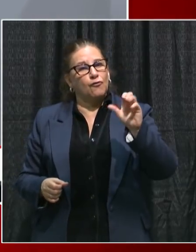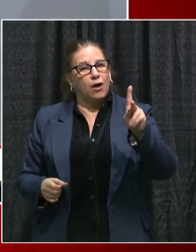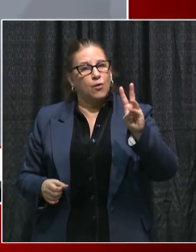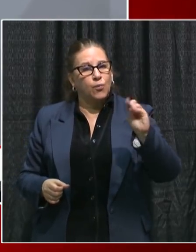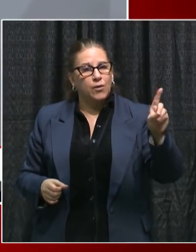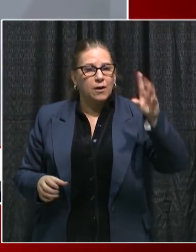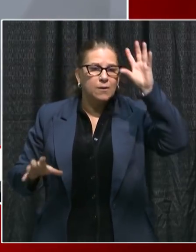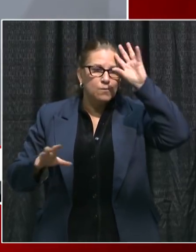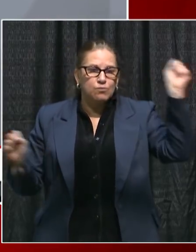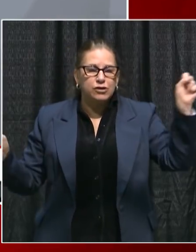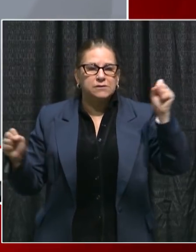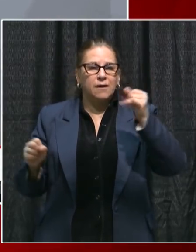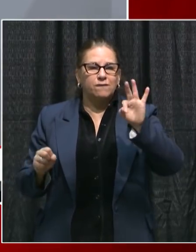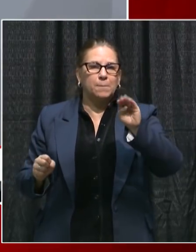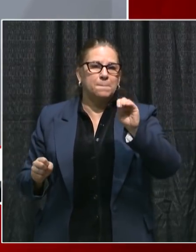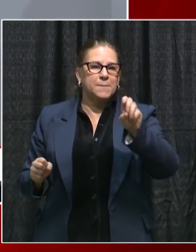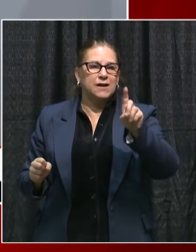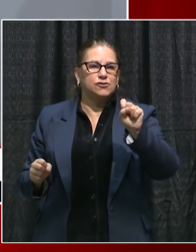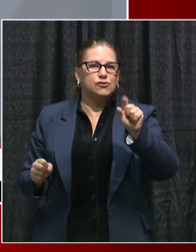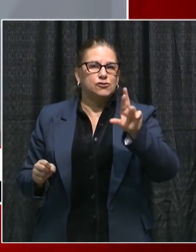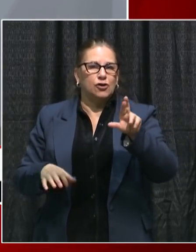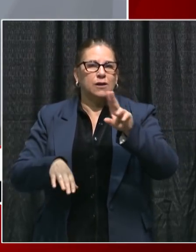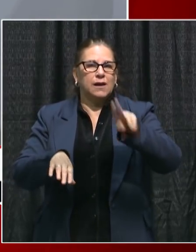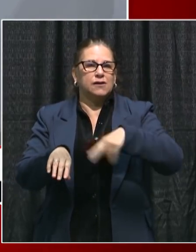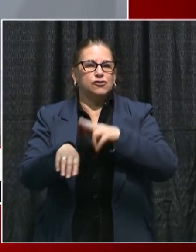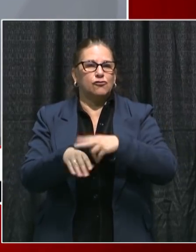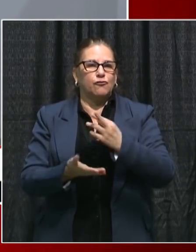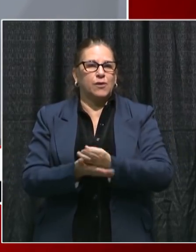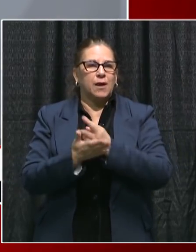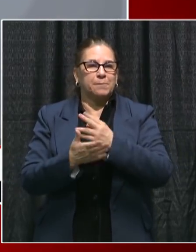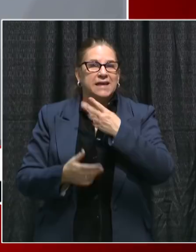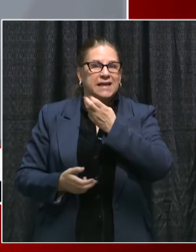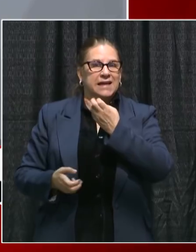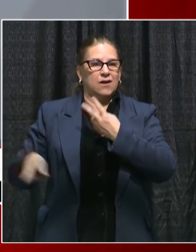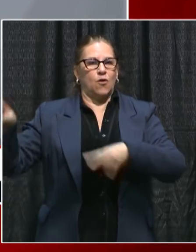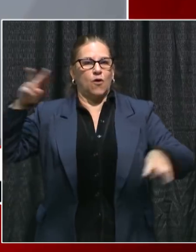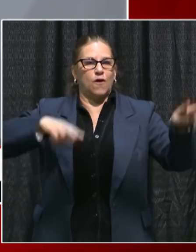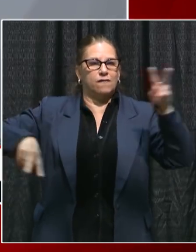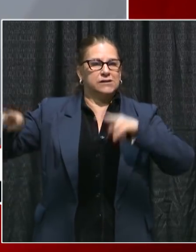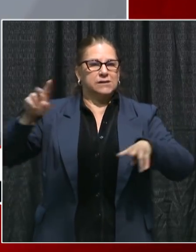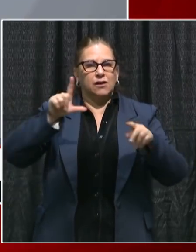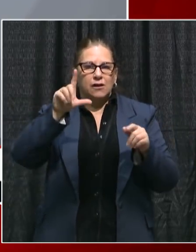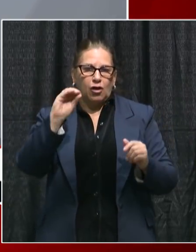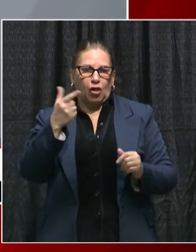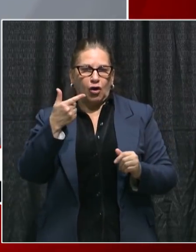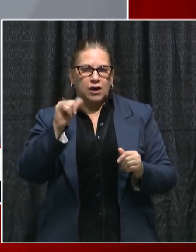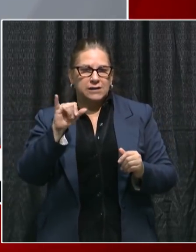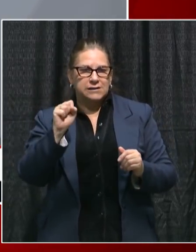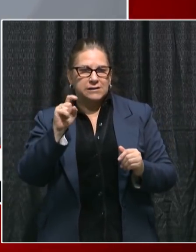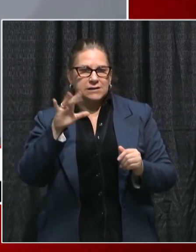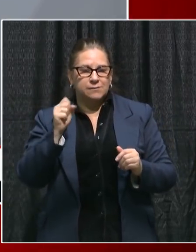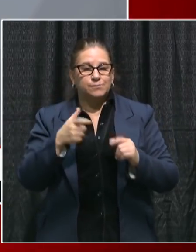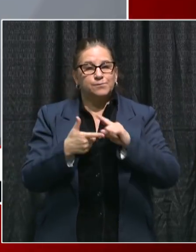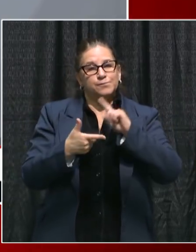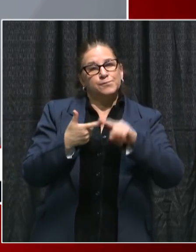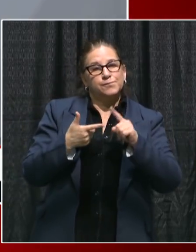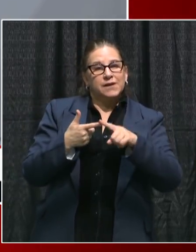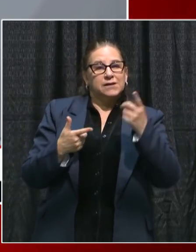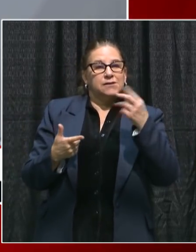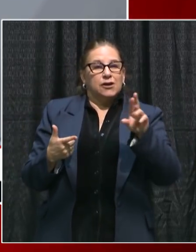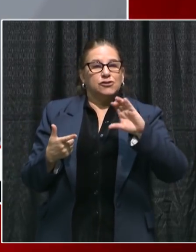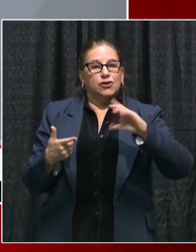Network, and he has overseen the critical logistics of this project since its inception. Dr. Chris